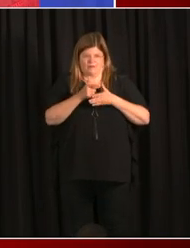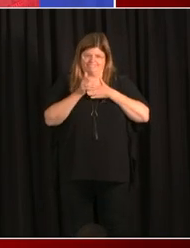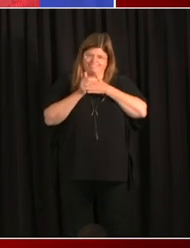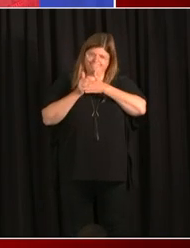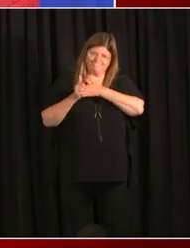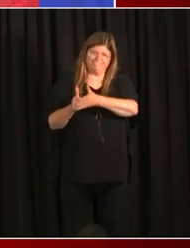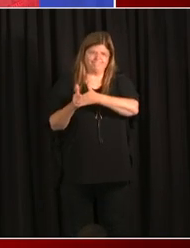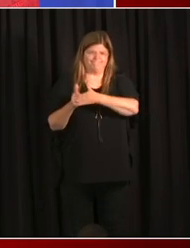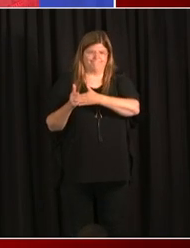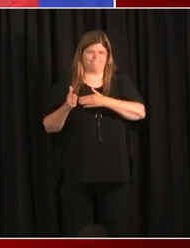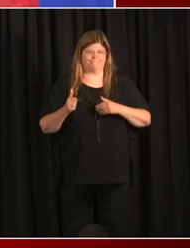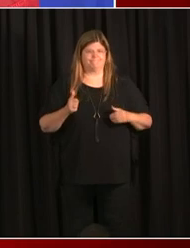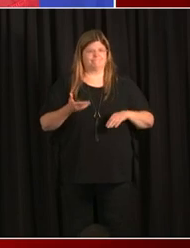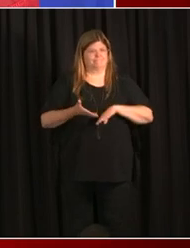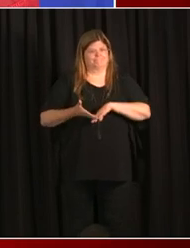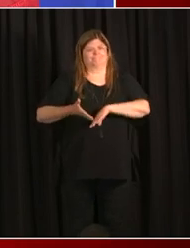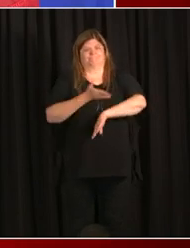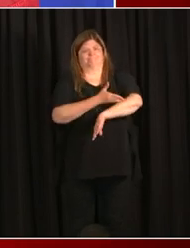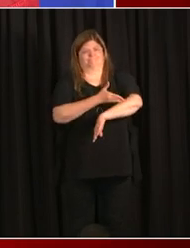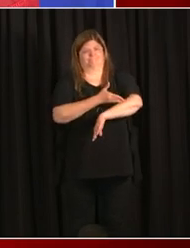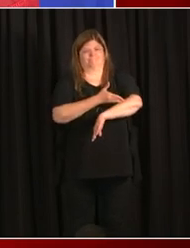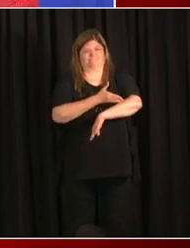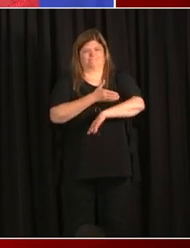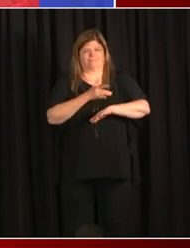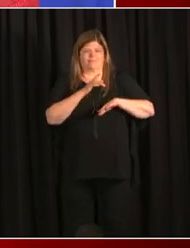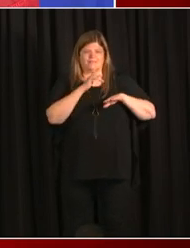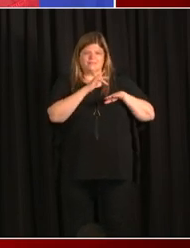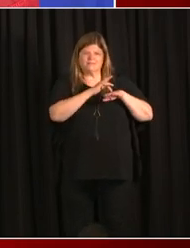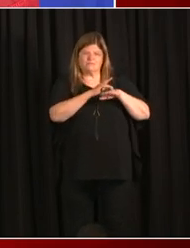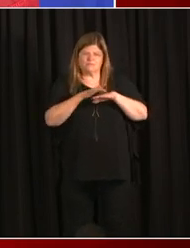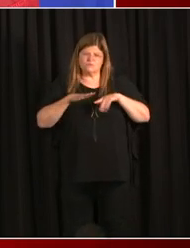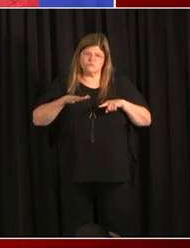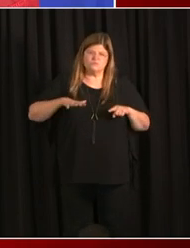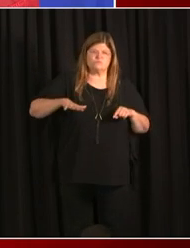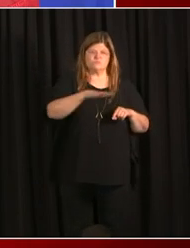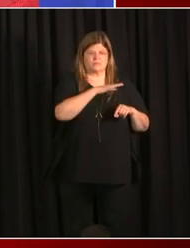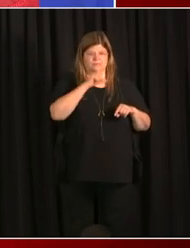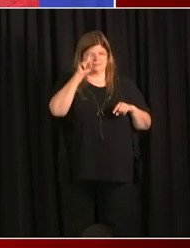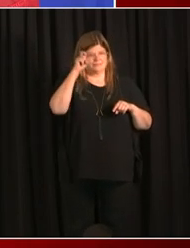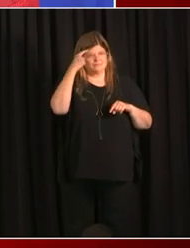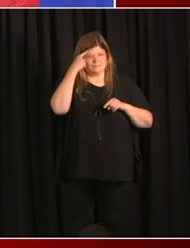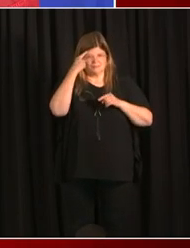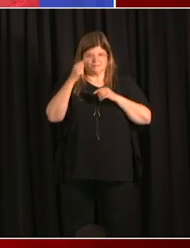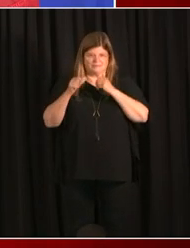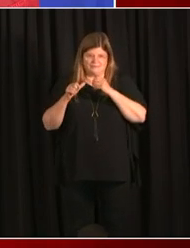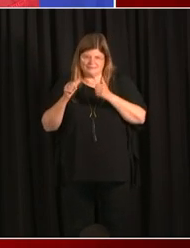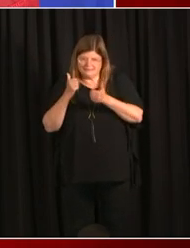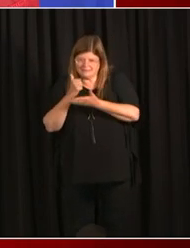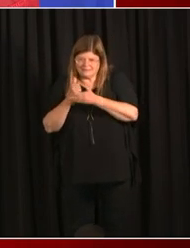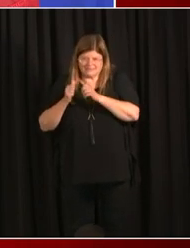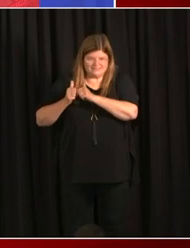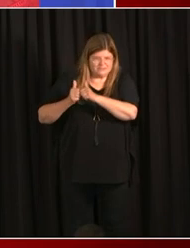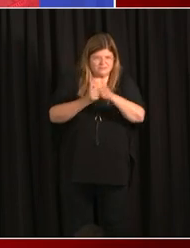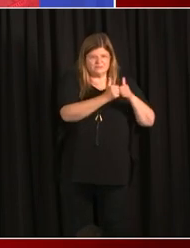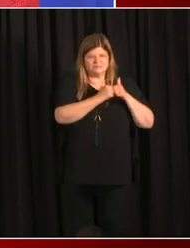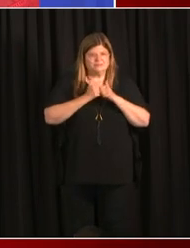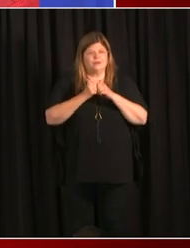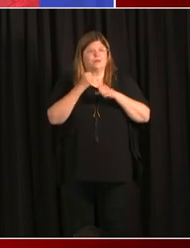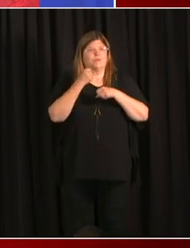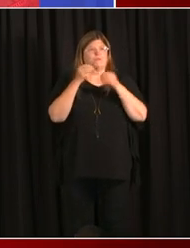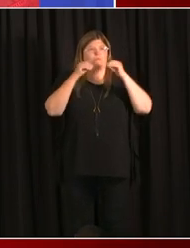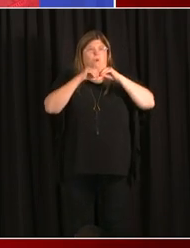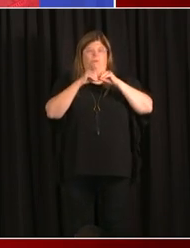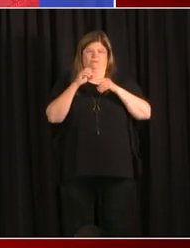the cluster and reach across all of the government to assure that we are working together to create a